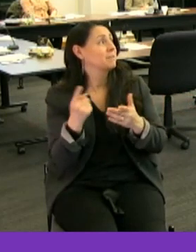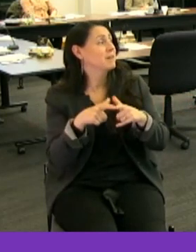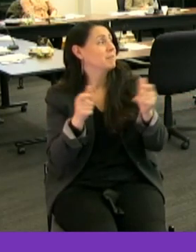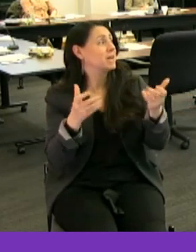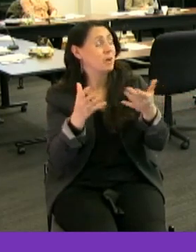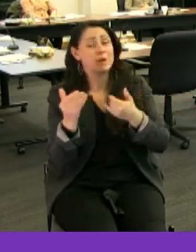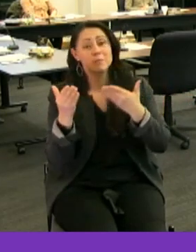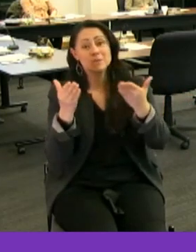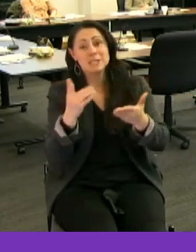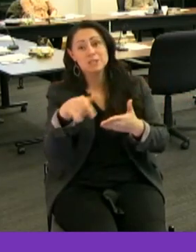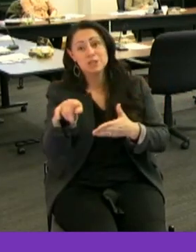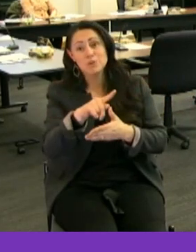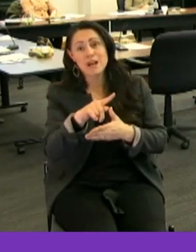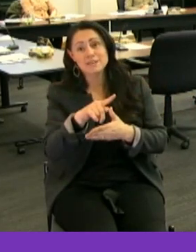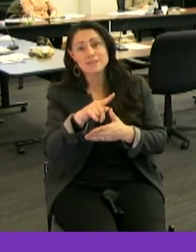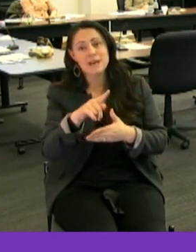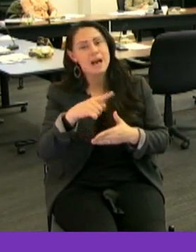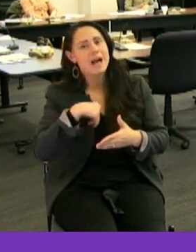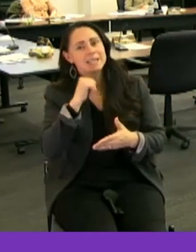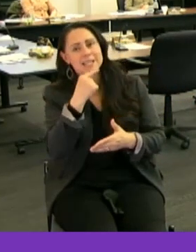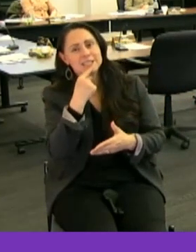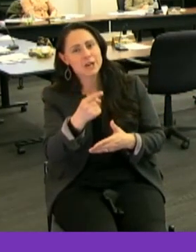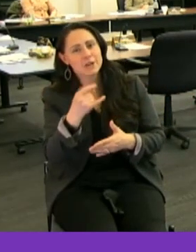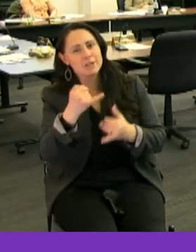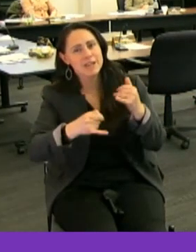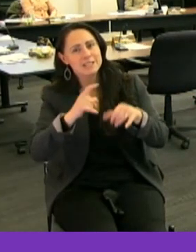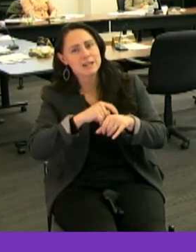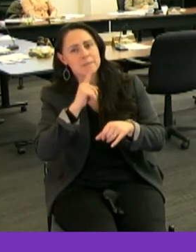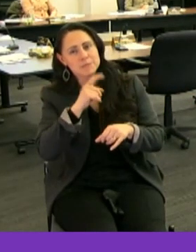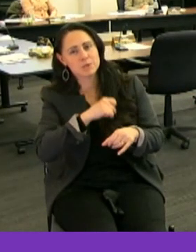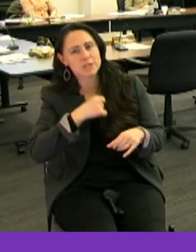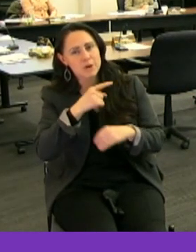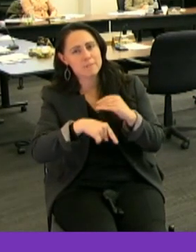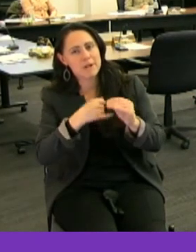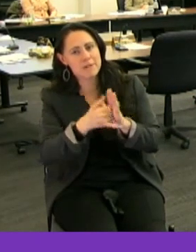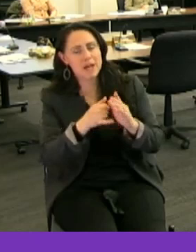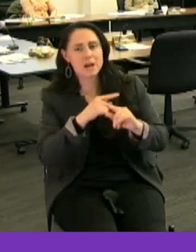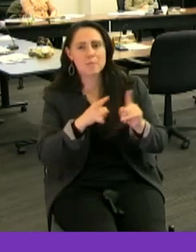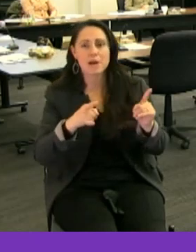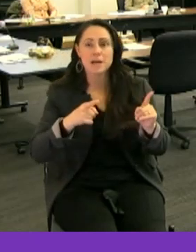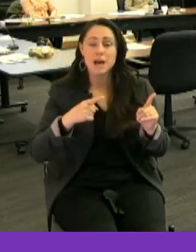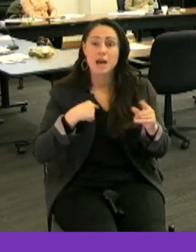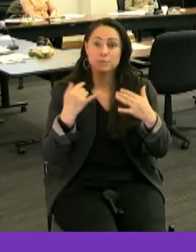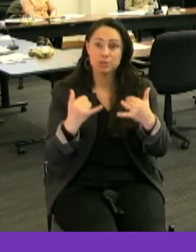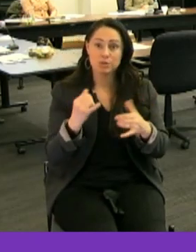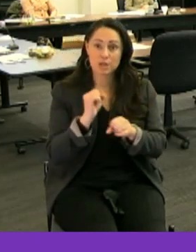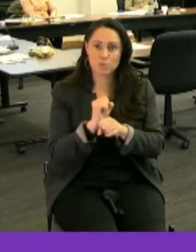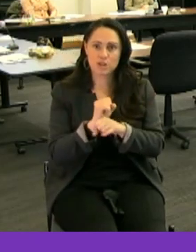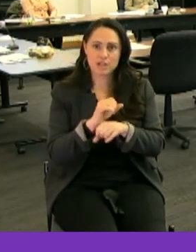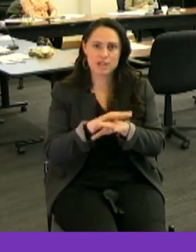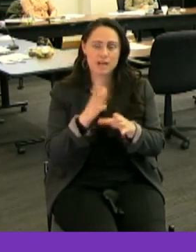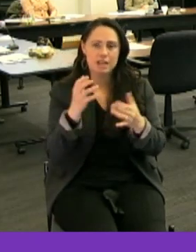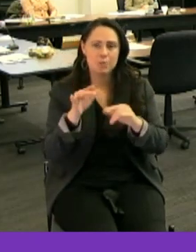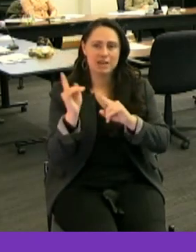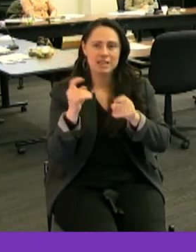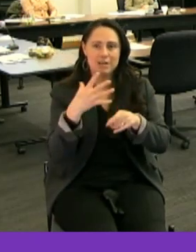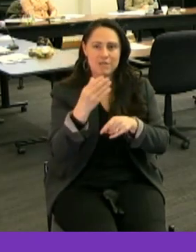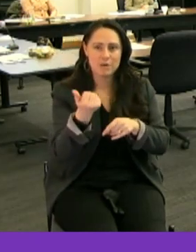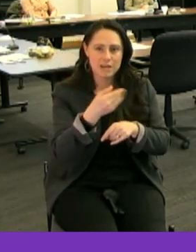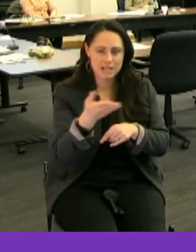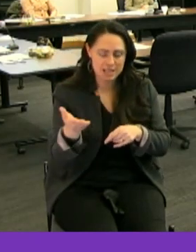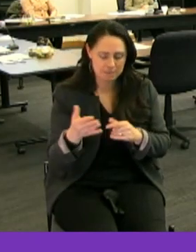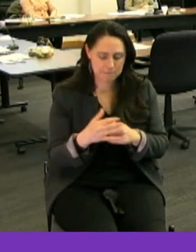present to you guys. I didn't tell you guys this last time. I'm so sorry about that, but I was currently working on it. I didn't want to give out